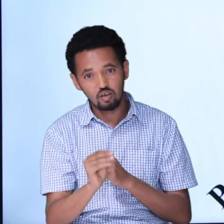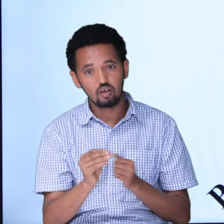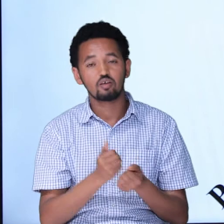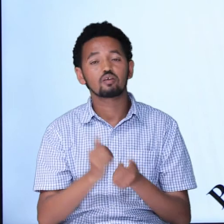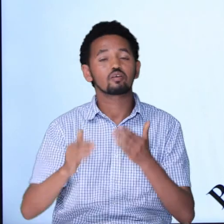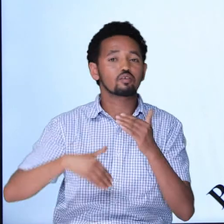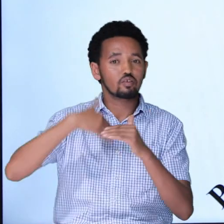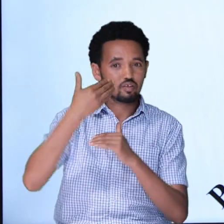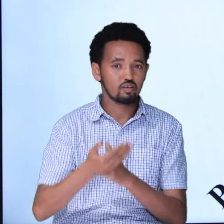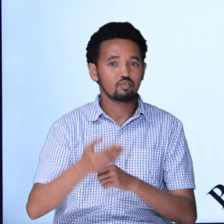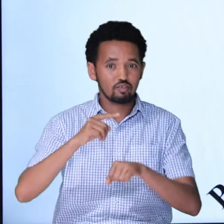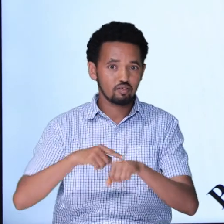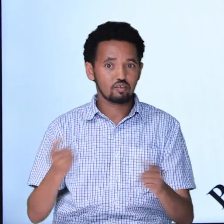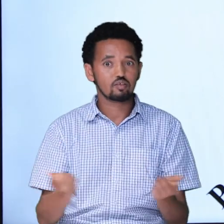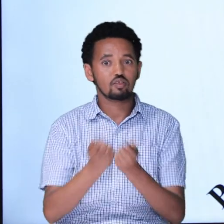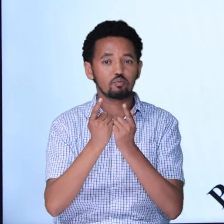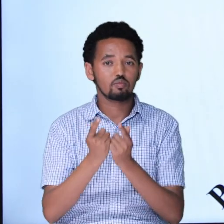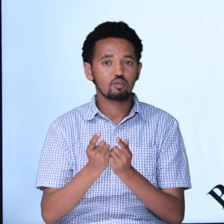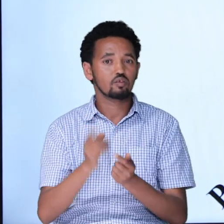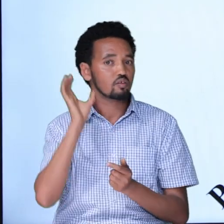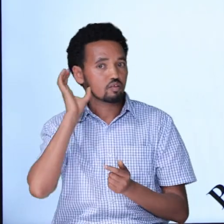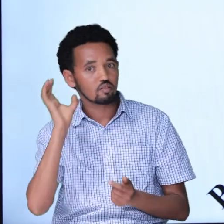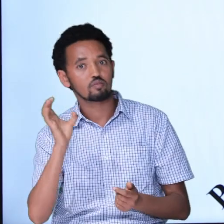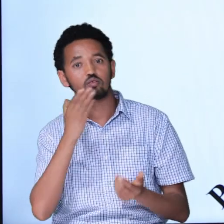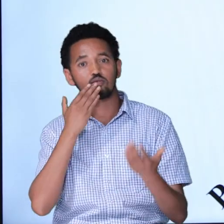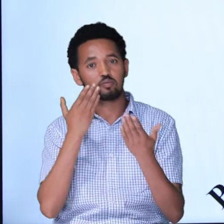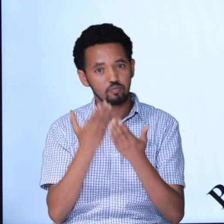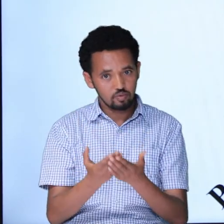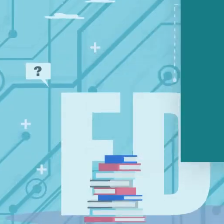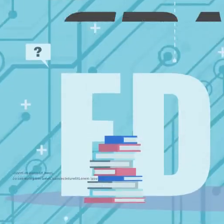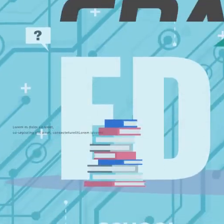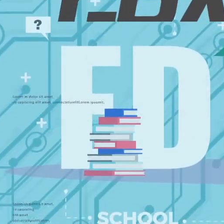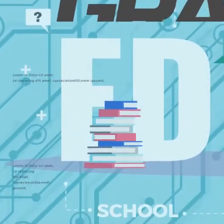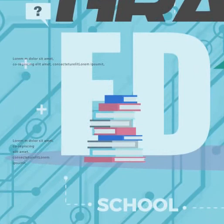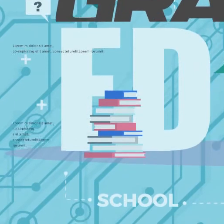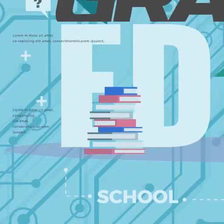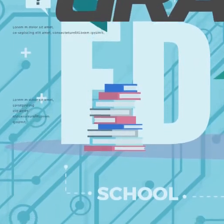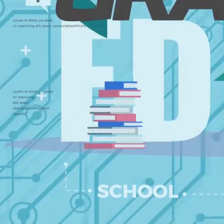next time, thank you for listening, student. Bye bye.